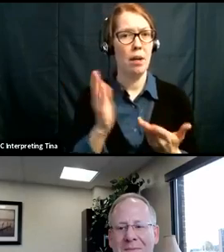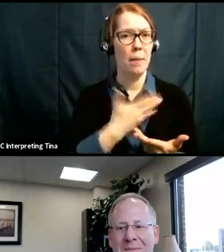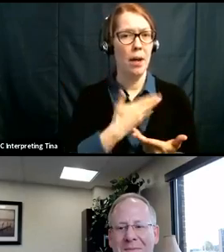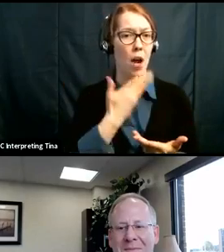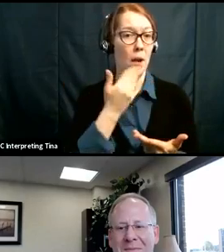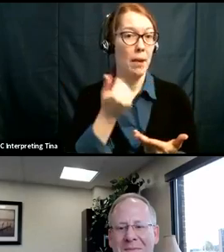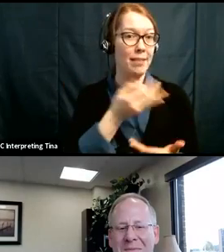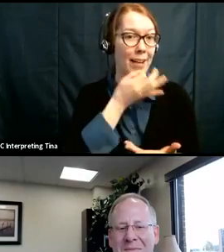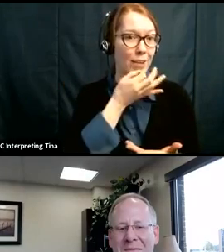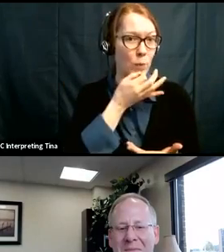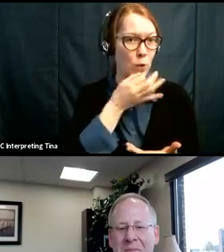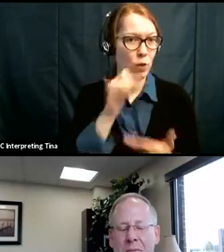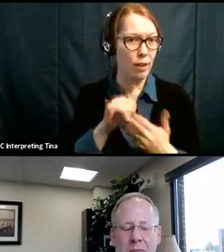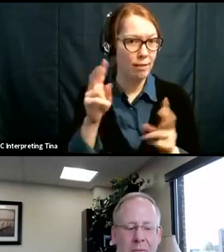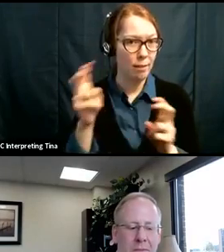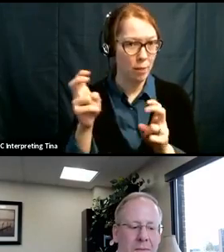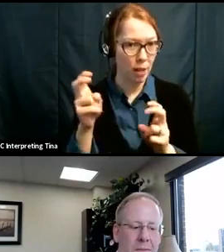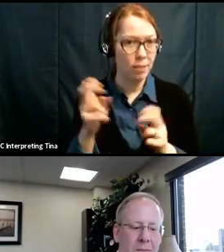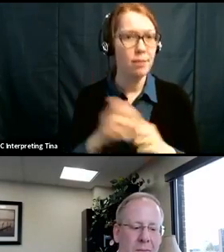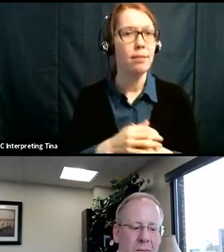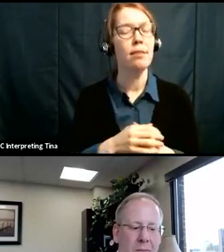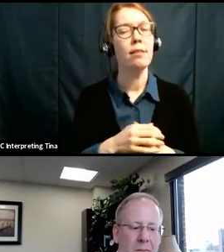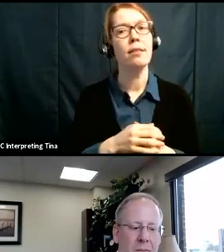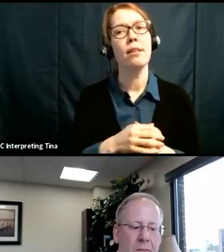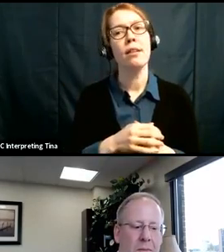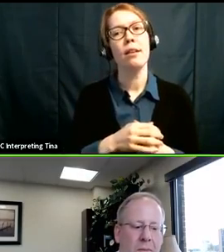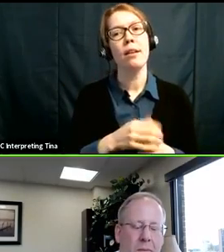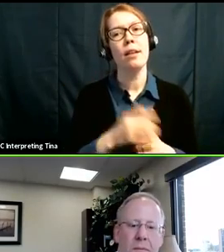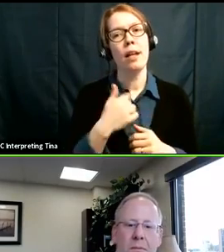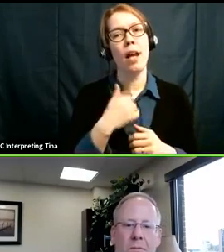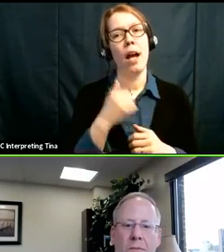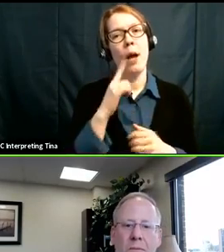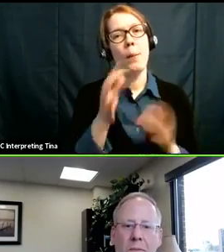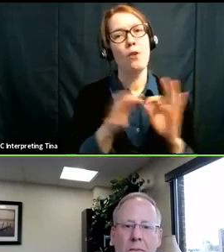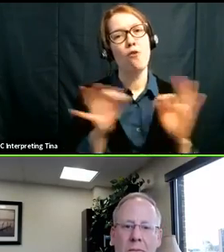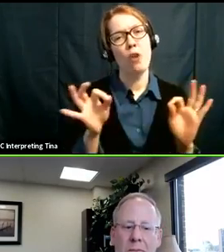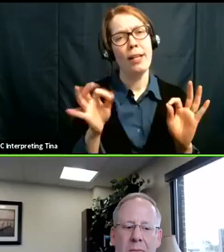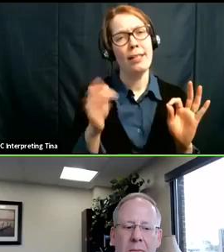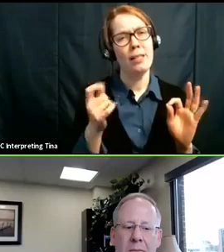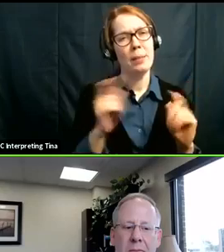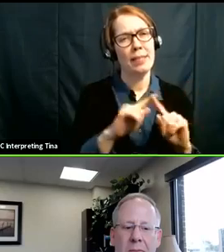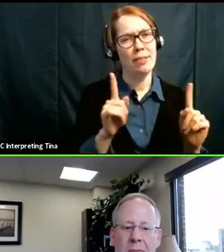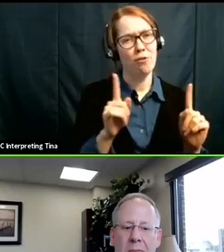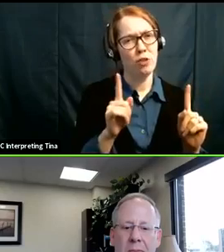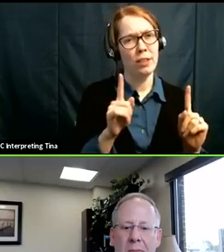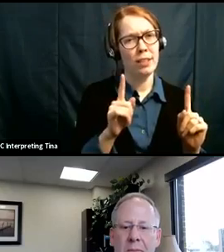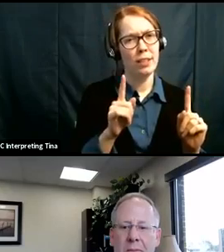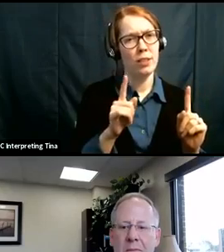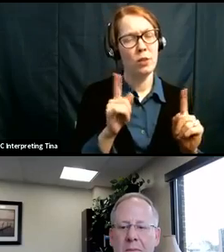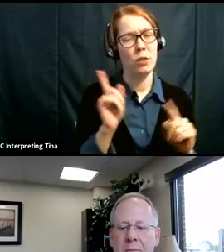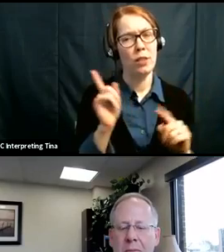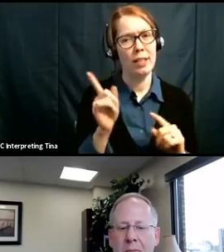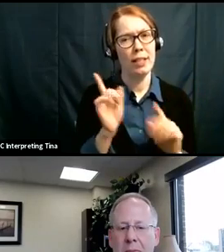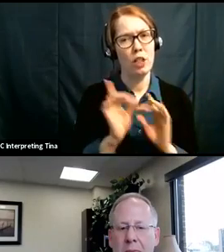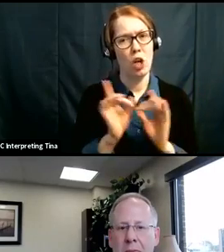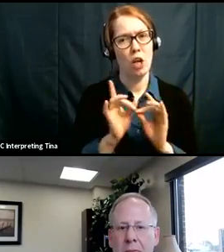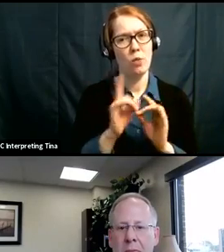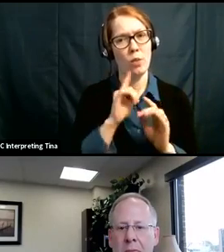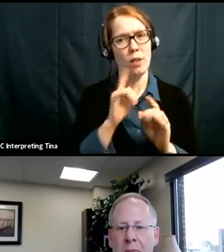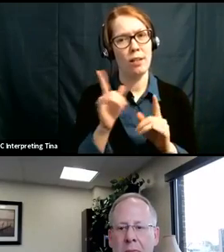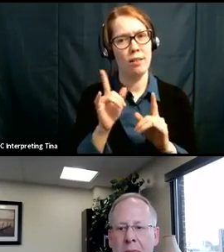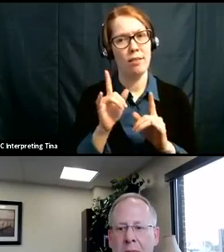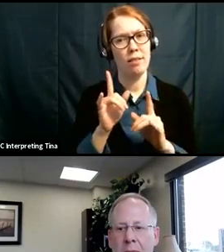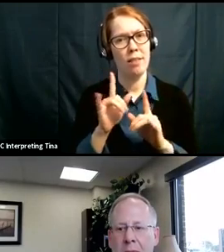best expert on that subject. I'm going to phrase maybe a little bit differently what he talked about with that parallel